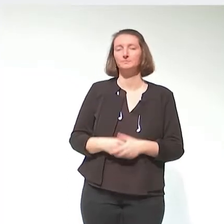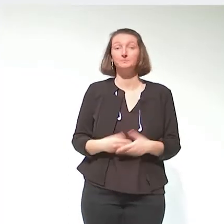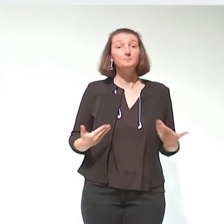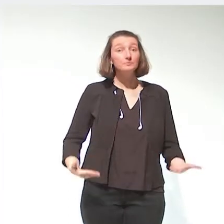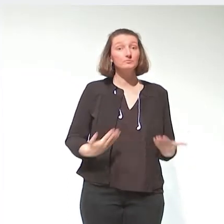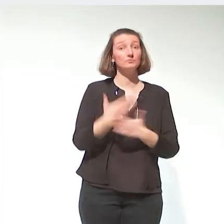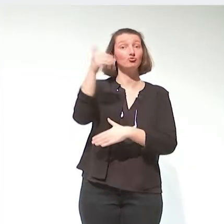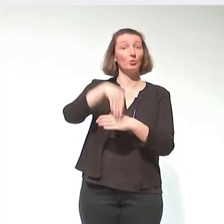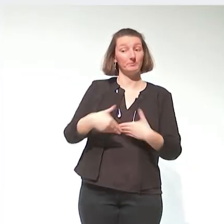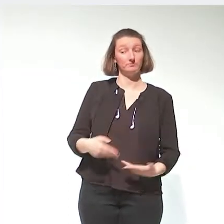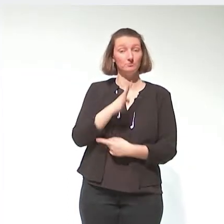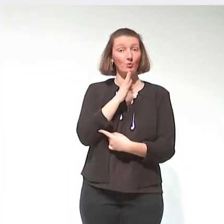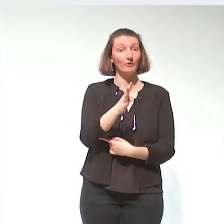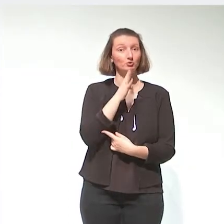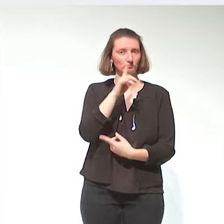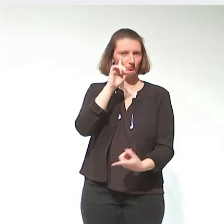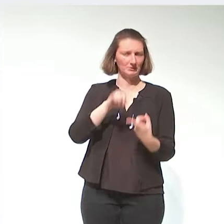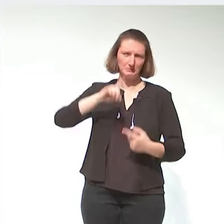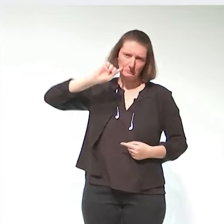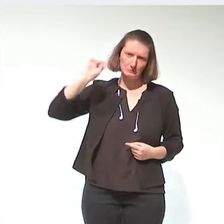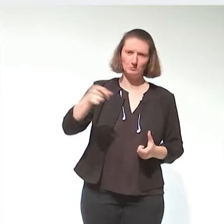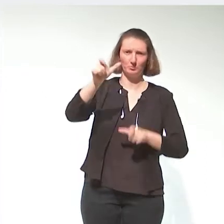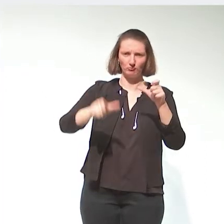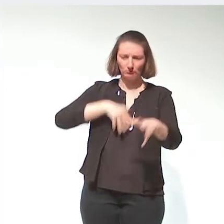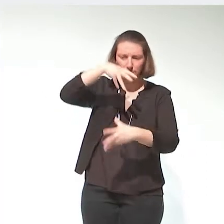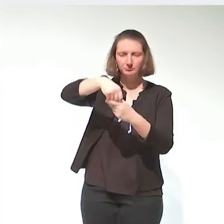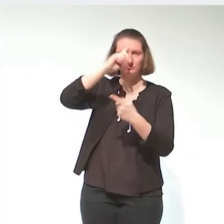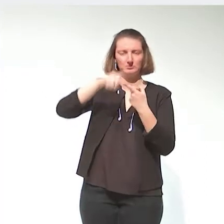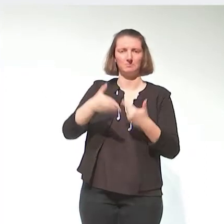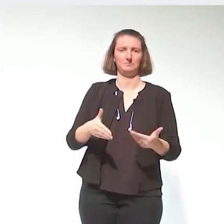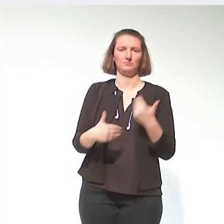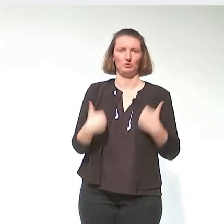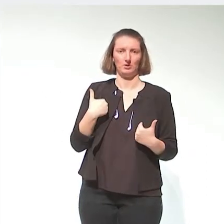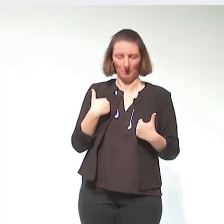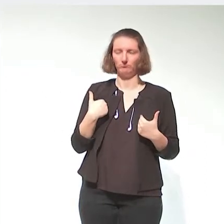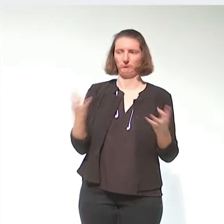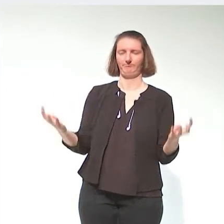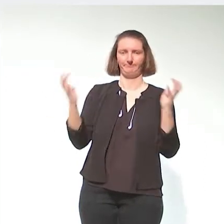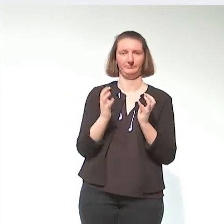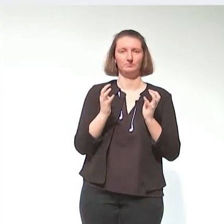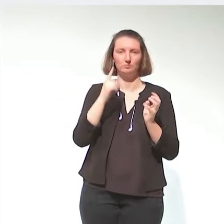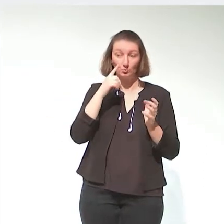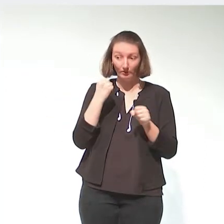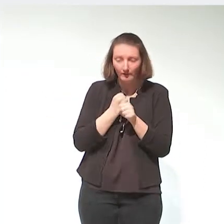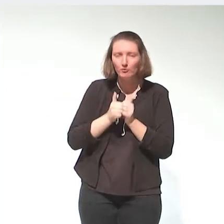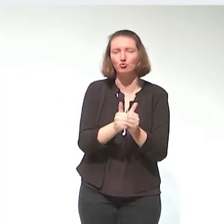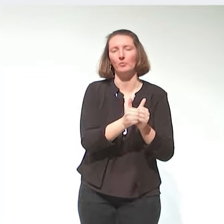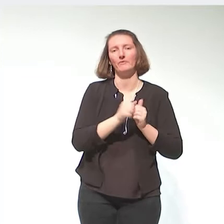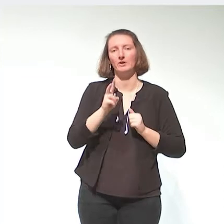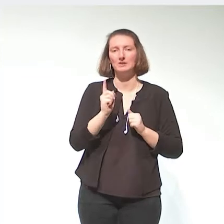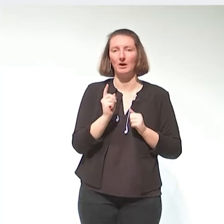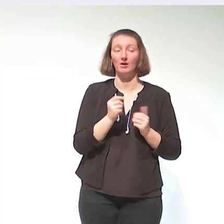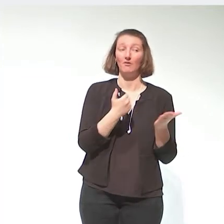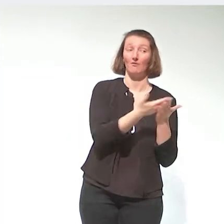beliefs. This conference seeks to bring together every stakeholder so that together we can build something